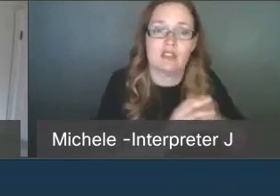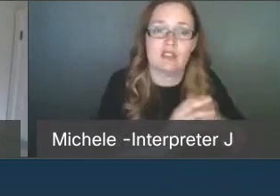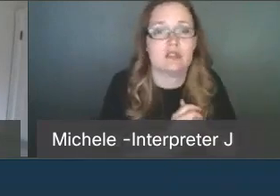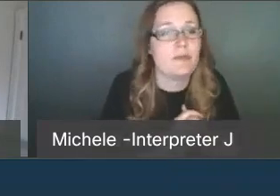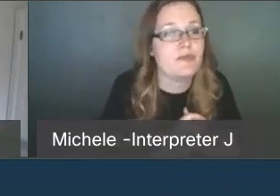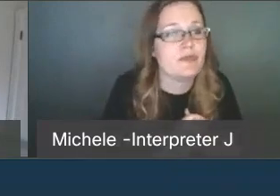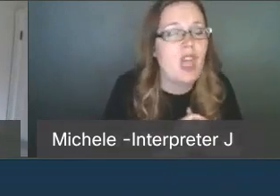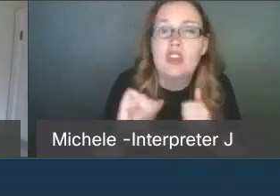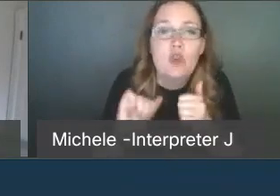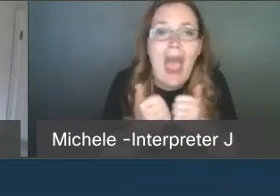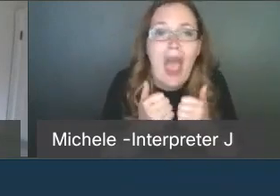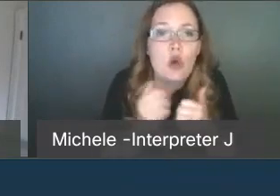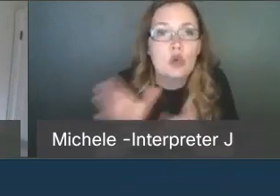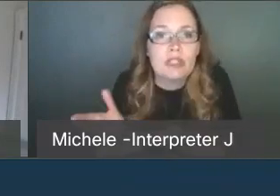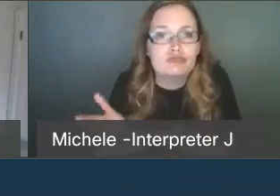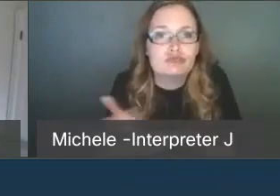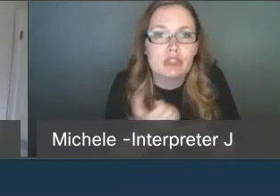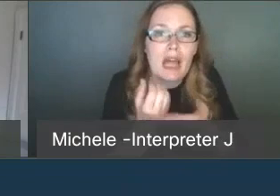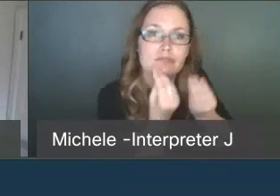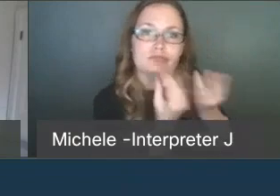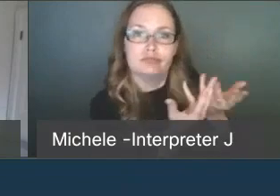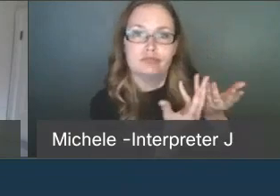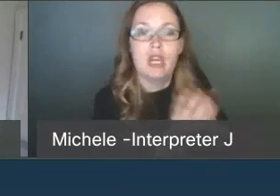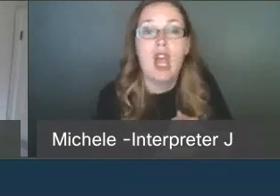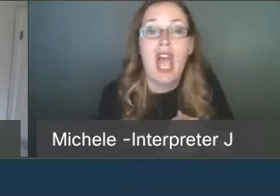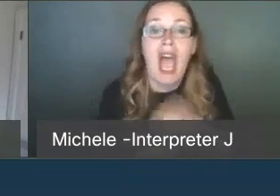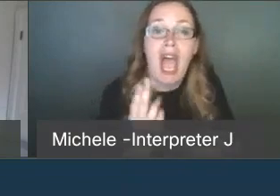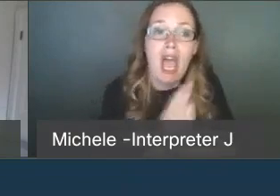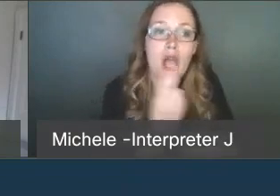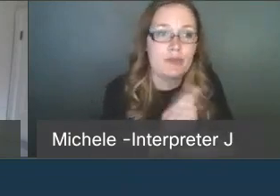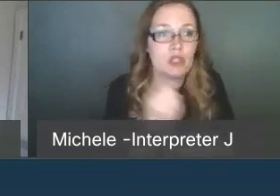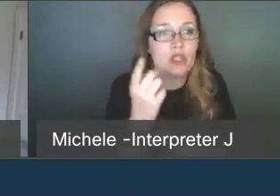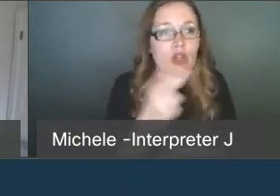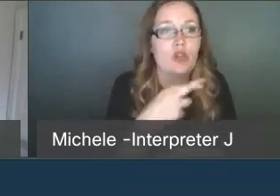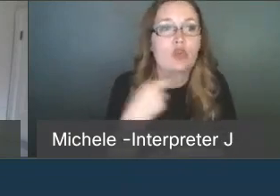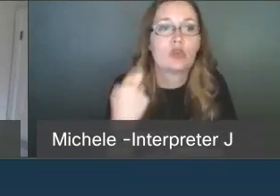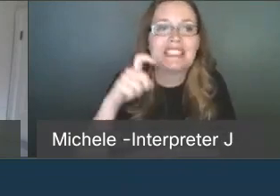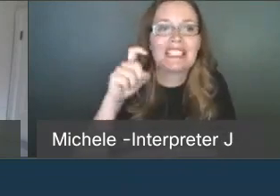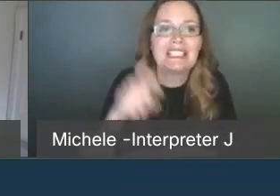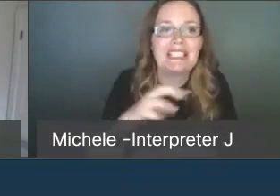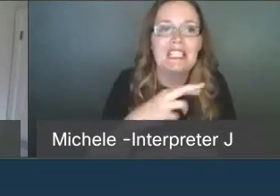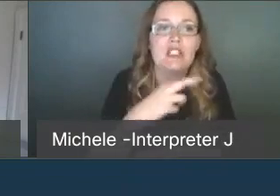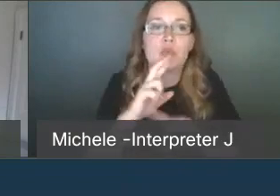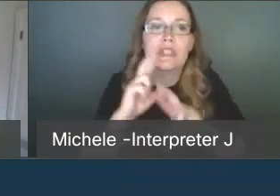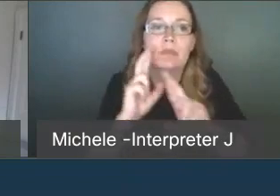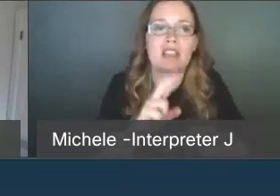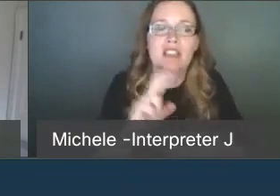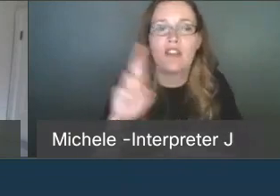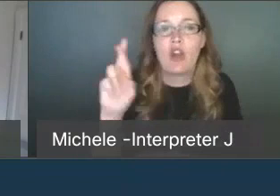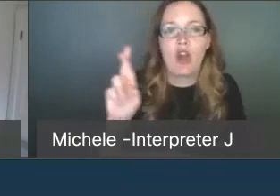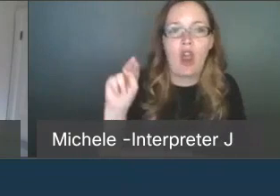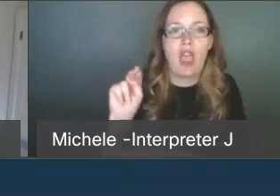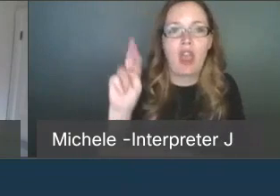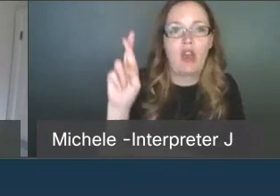So how do we do that? I'm going to use the risk-need responsivity model. This is a best practice that comes